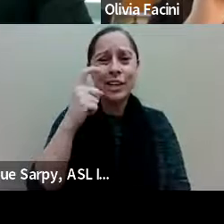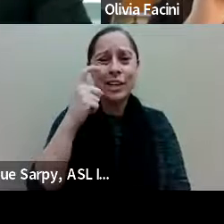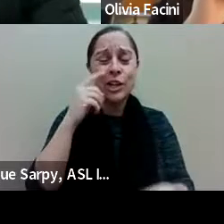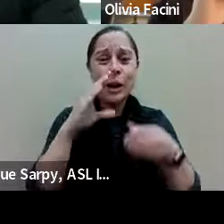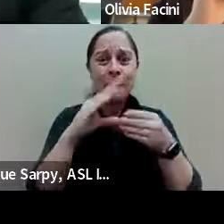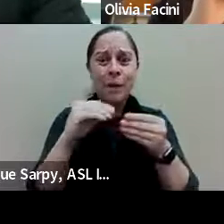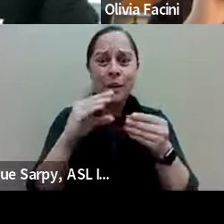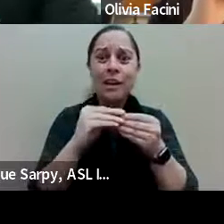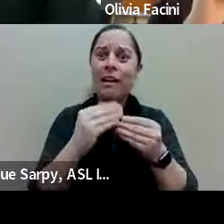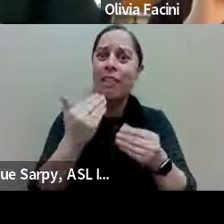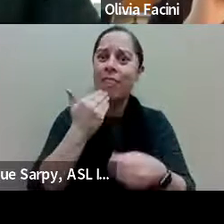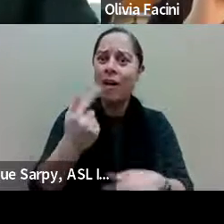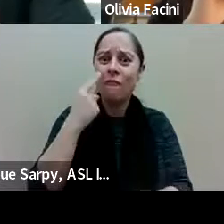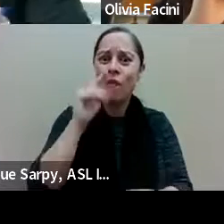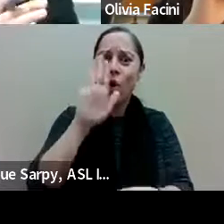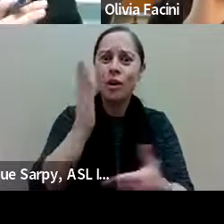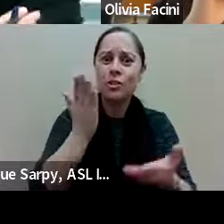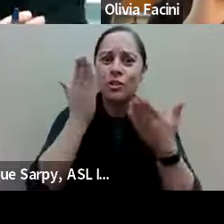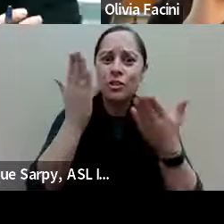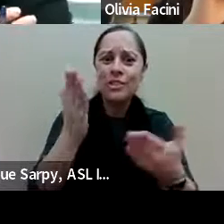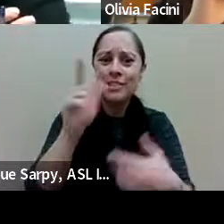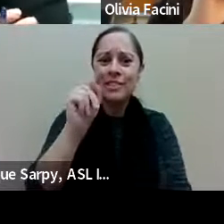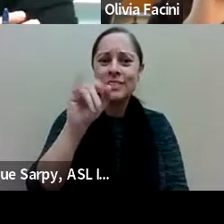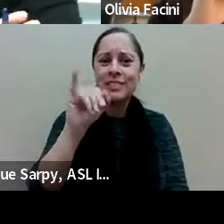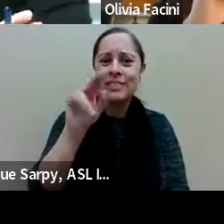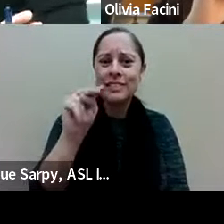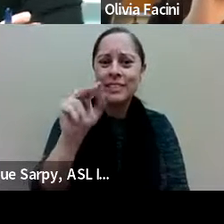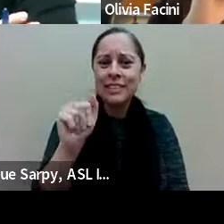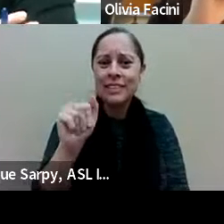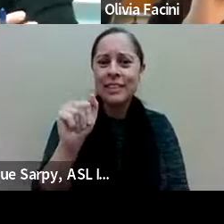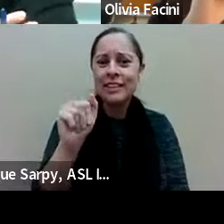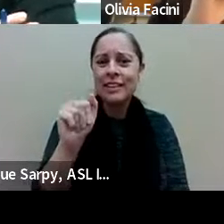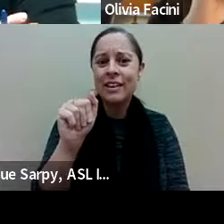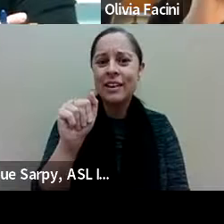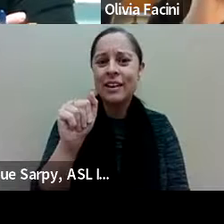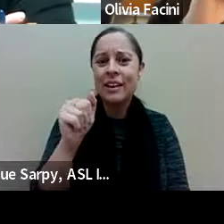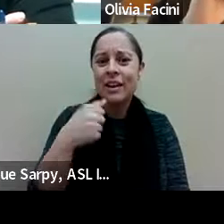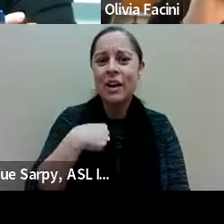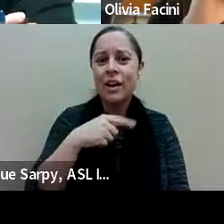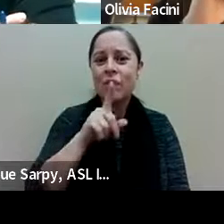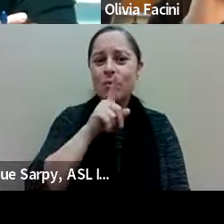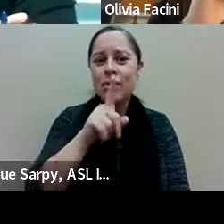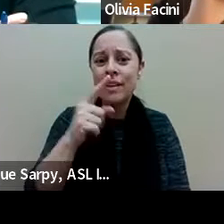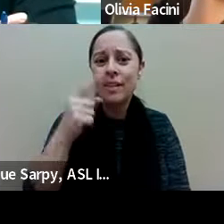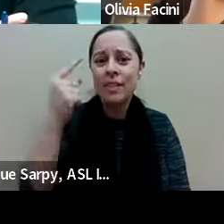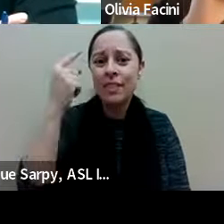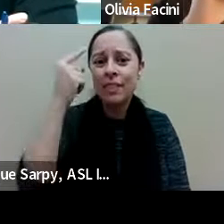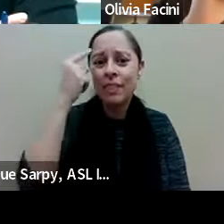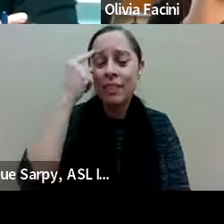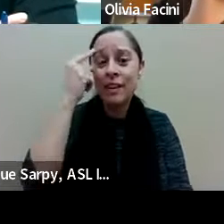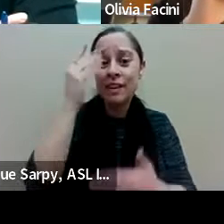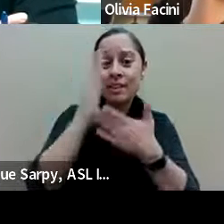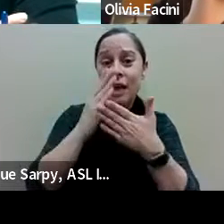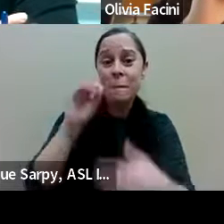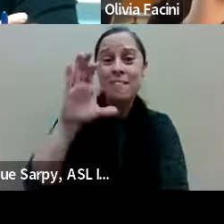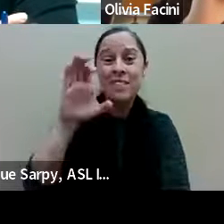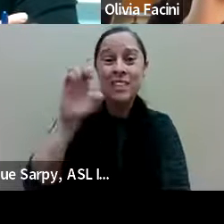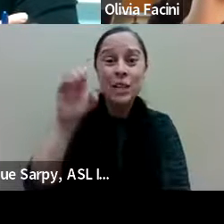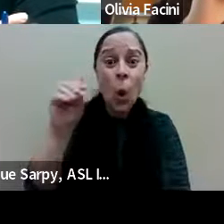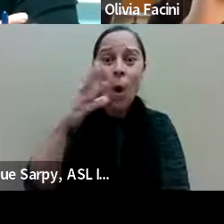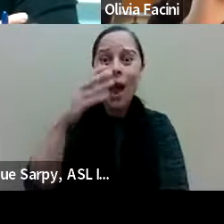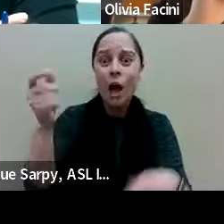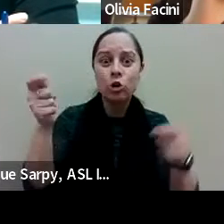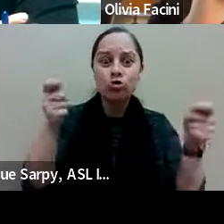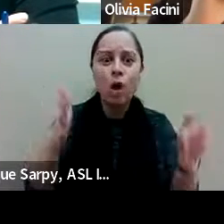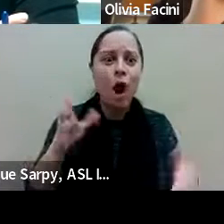those suggestions, Tina. I just really think that some of the CEOs and directors of